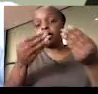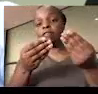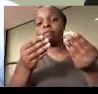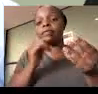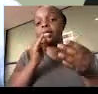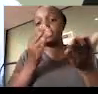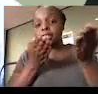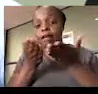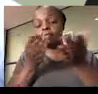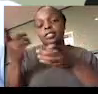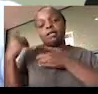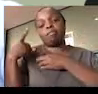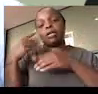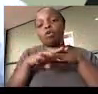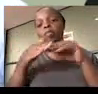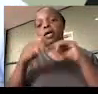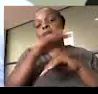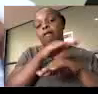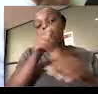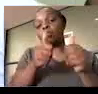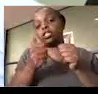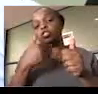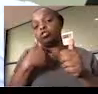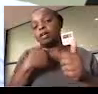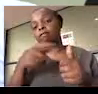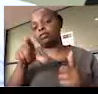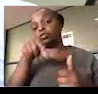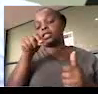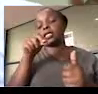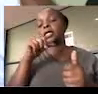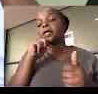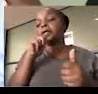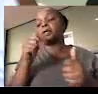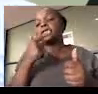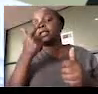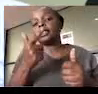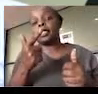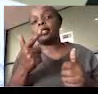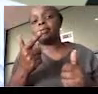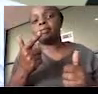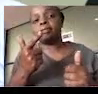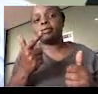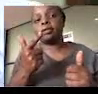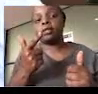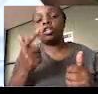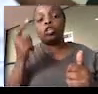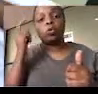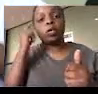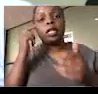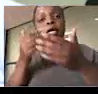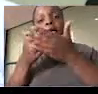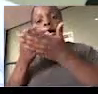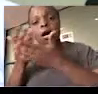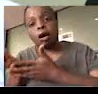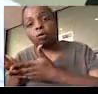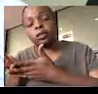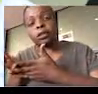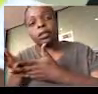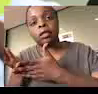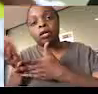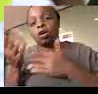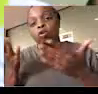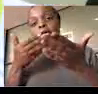a burial immediately, and you're a member of Kupa. They call you immediately and there's a quick turnaround. Yes. In a day, you'll have